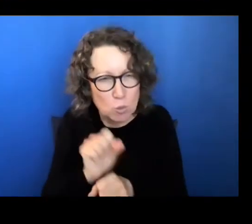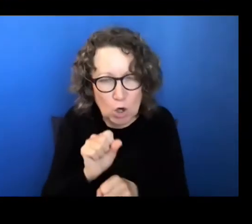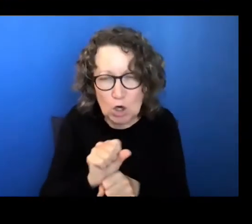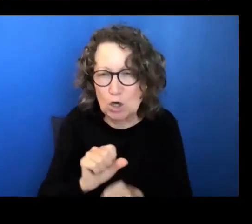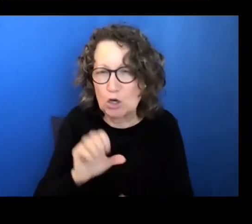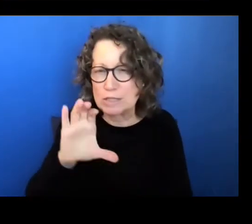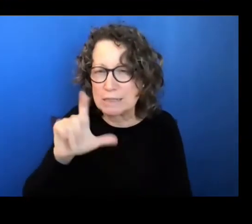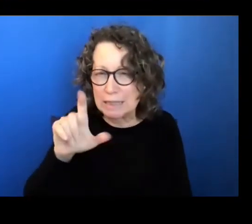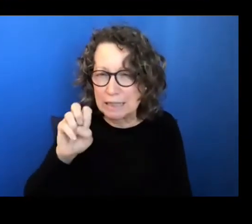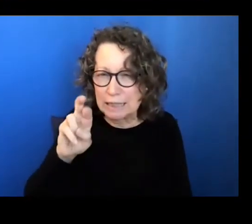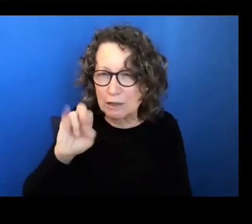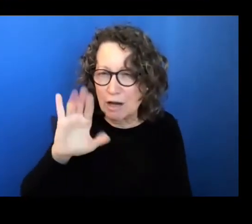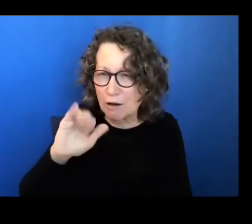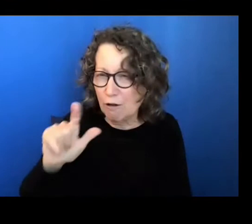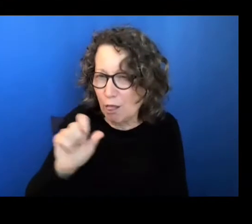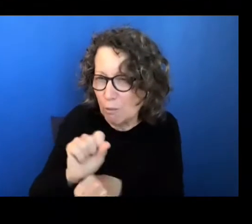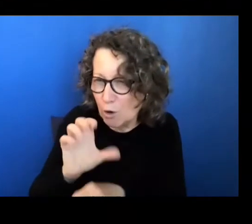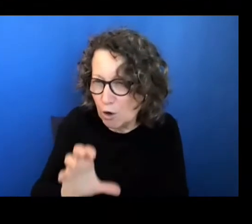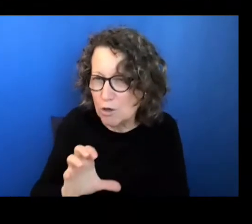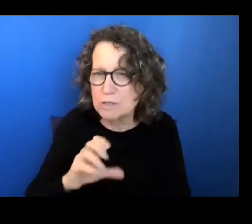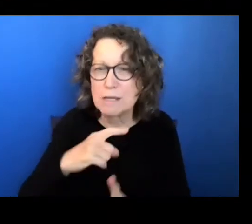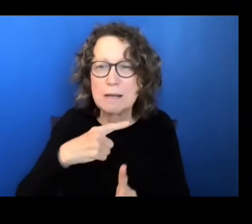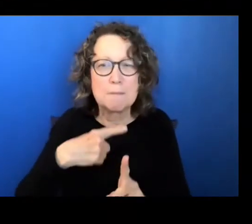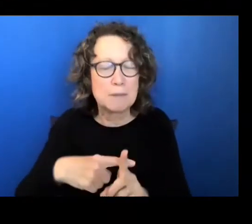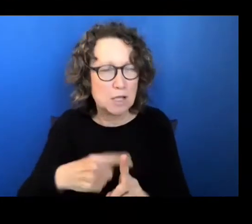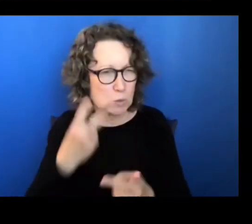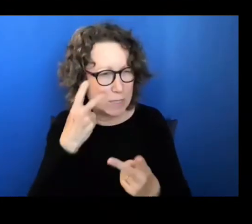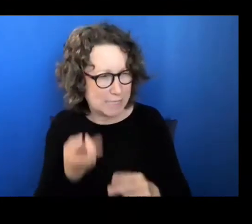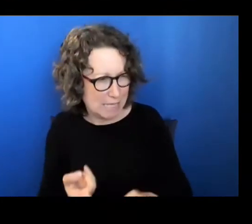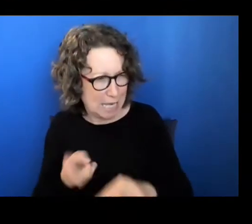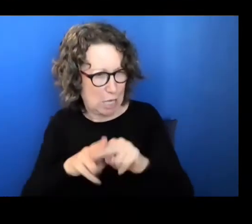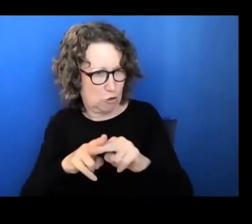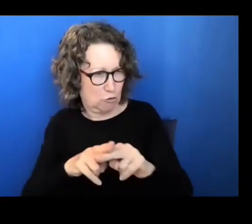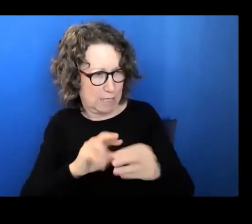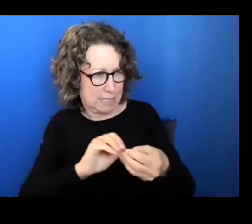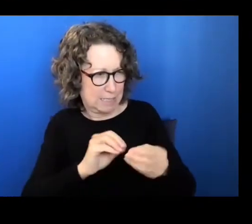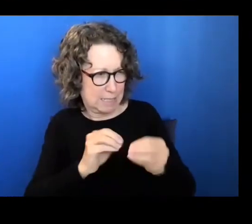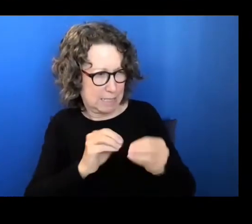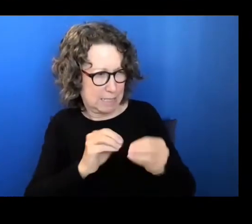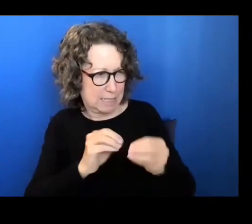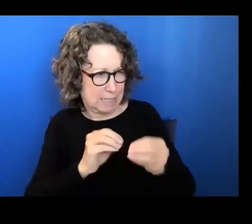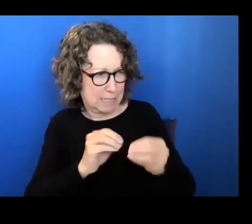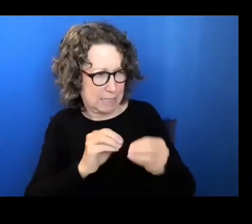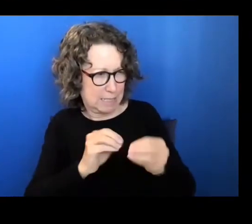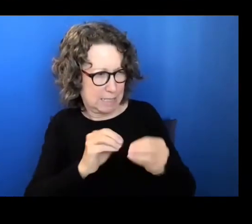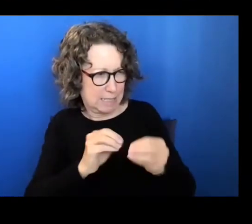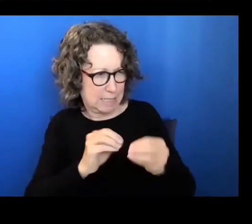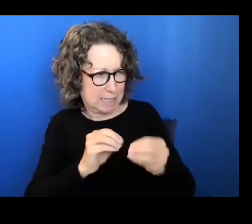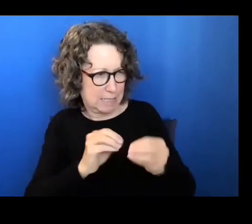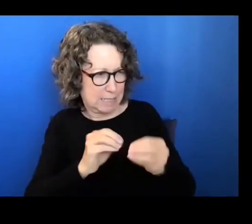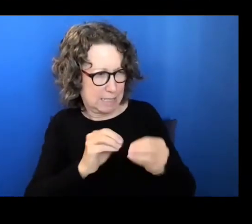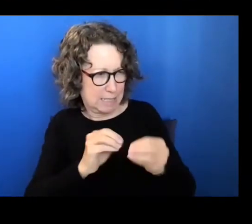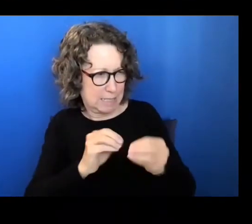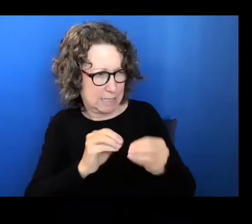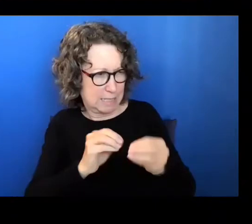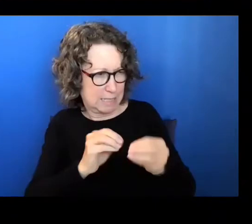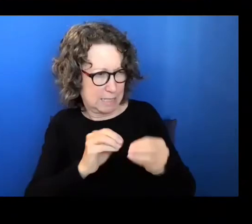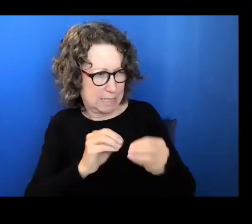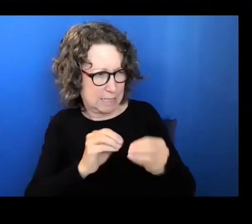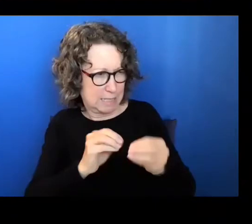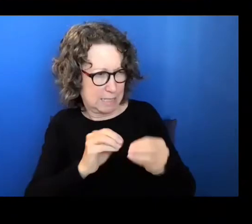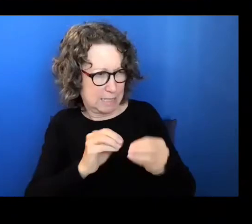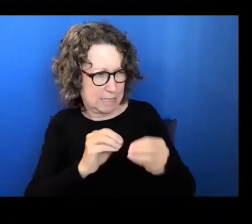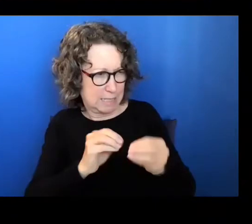also seeing an increase in proportion of cases among whites, although Latinos still are